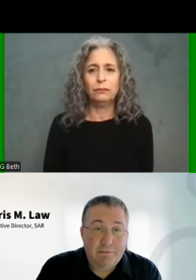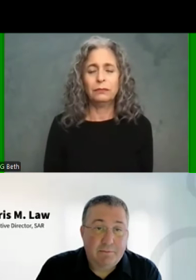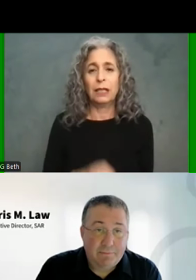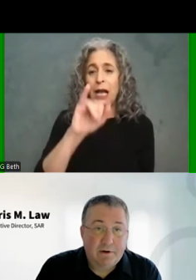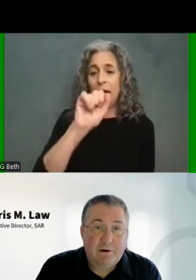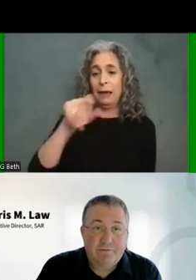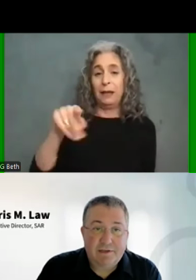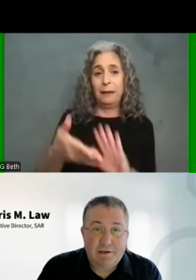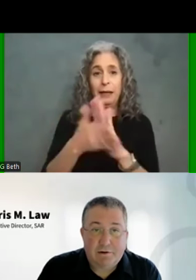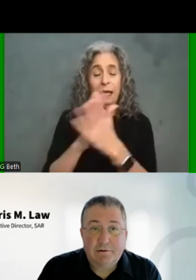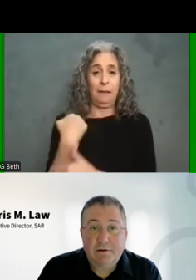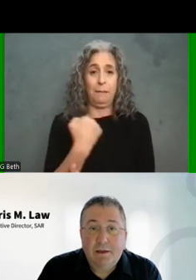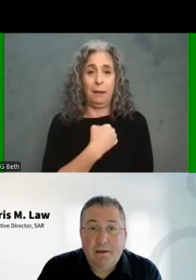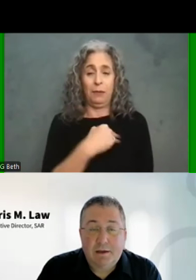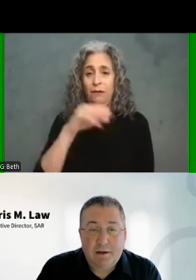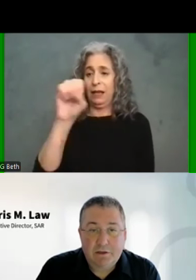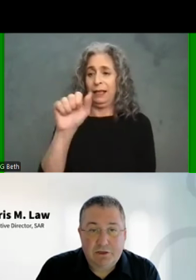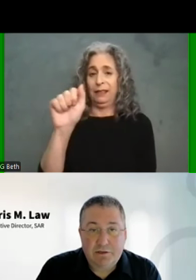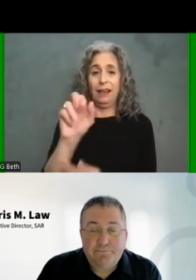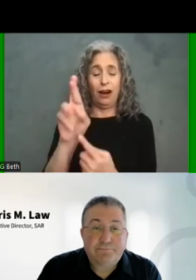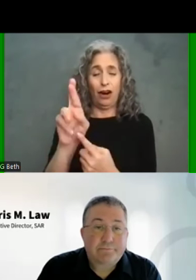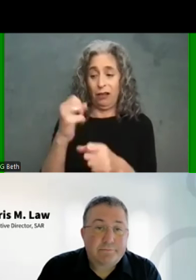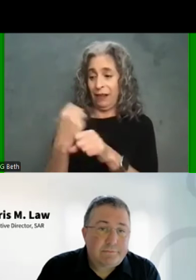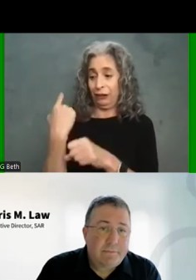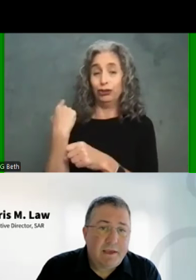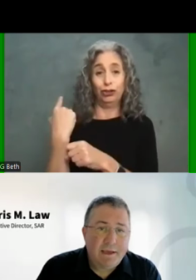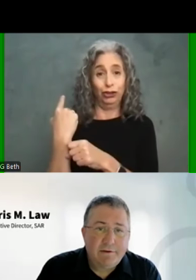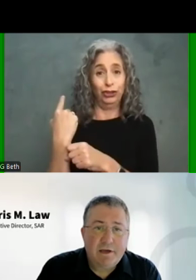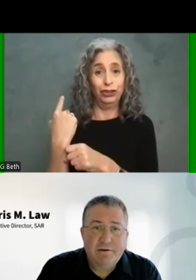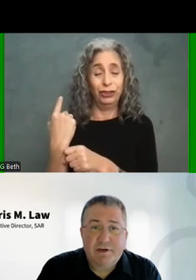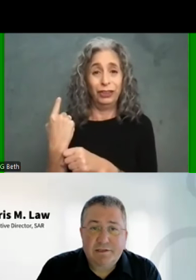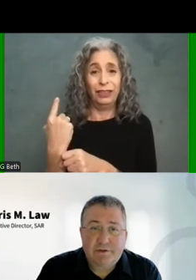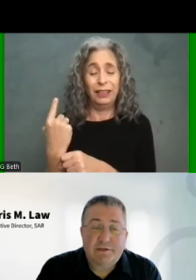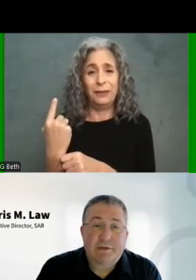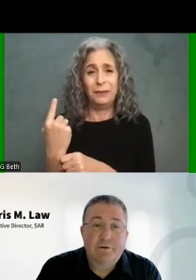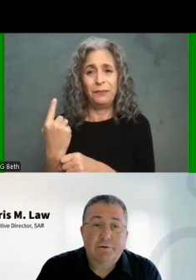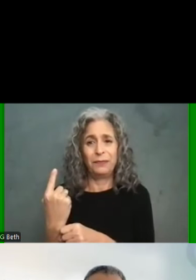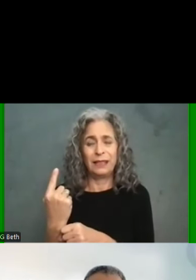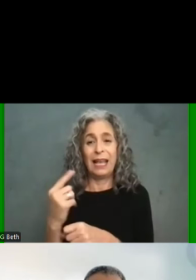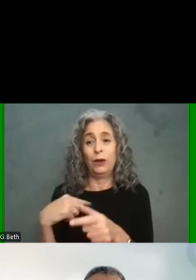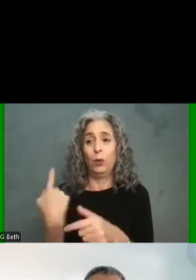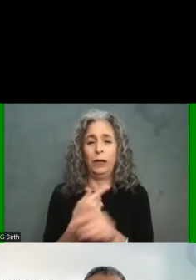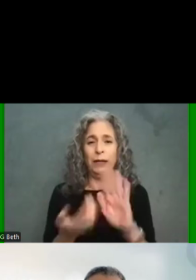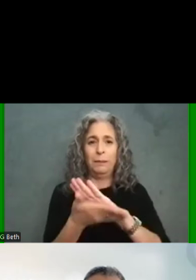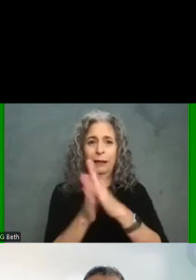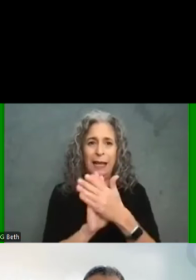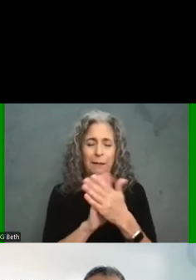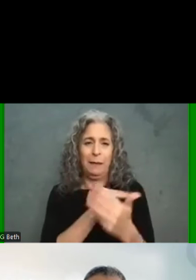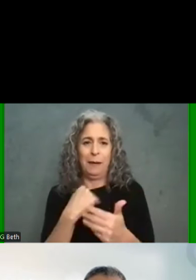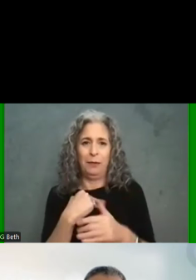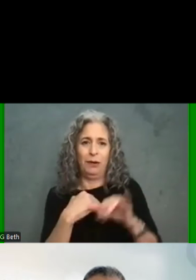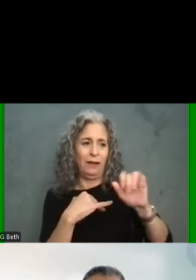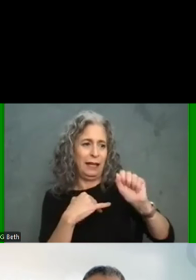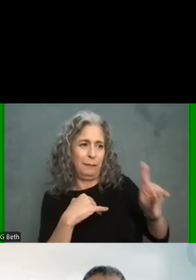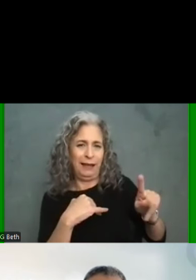IAAP became a member of SAR last year, and vice versa. So it's great that we